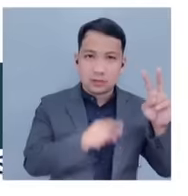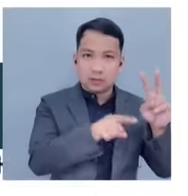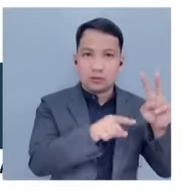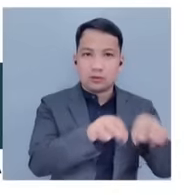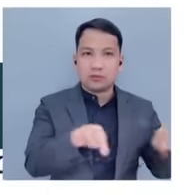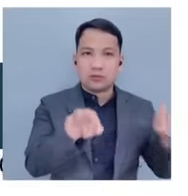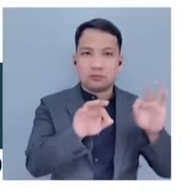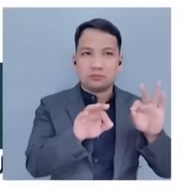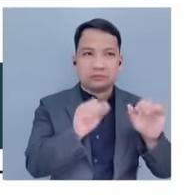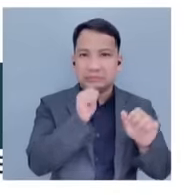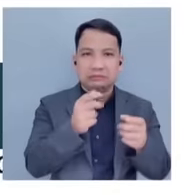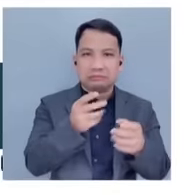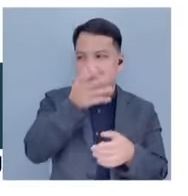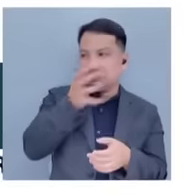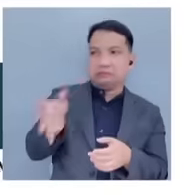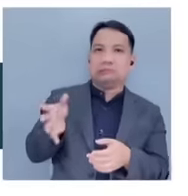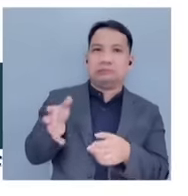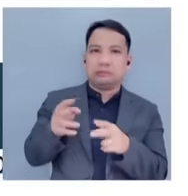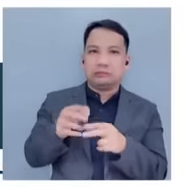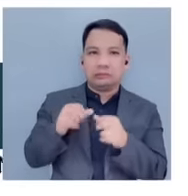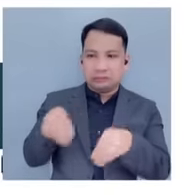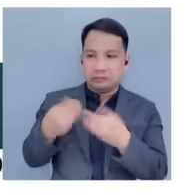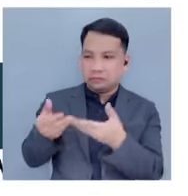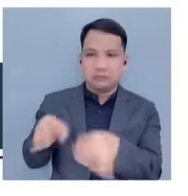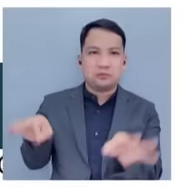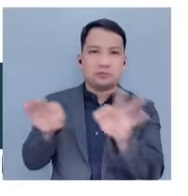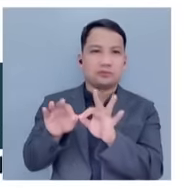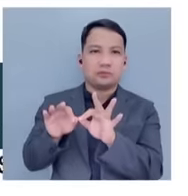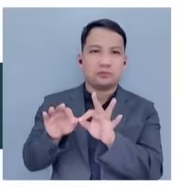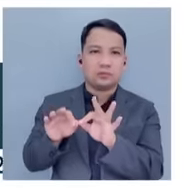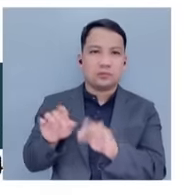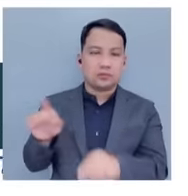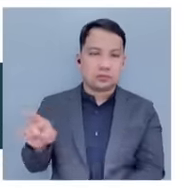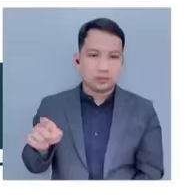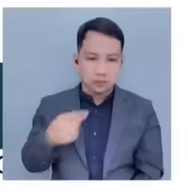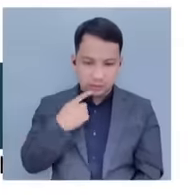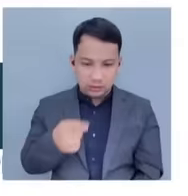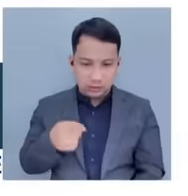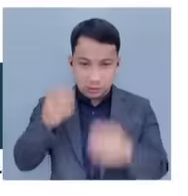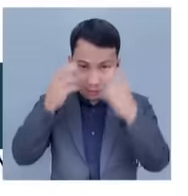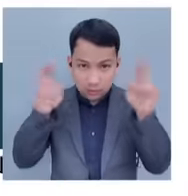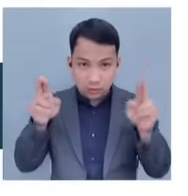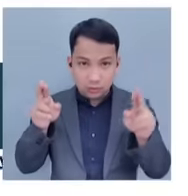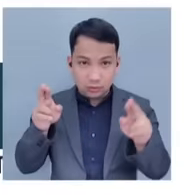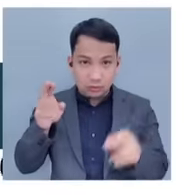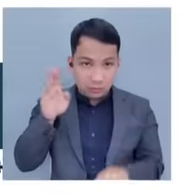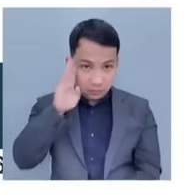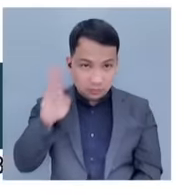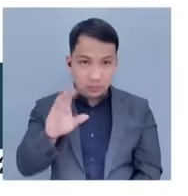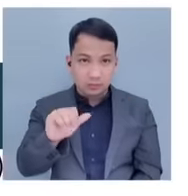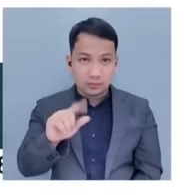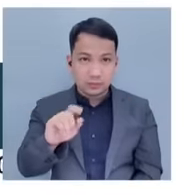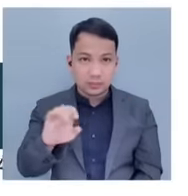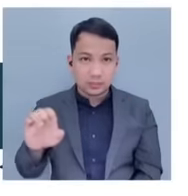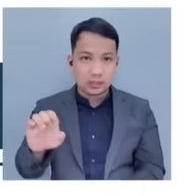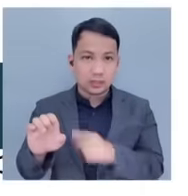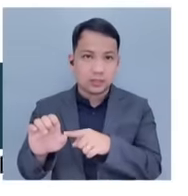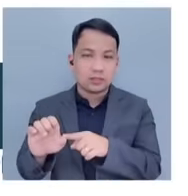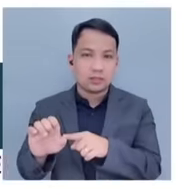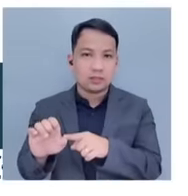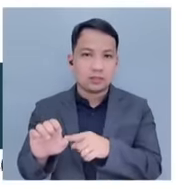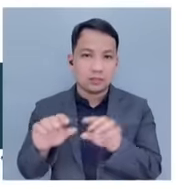done. No? I think Baste Duterte captured it in one sentence